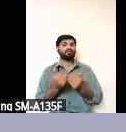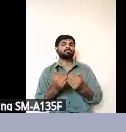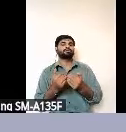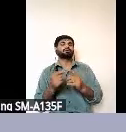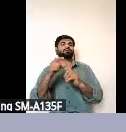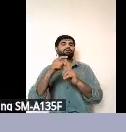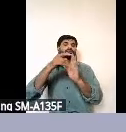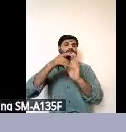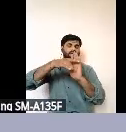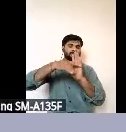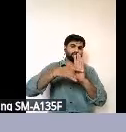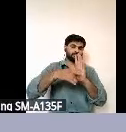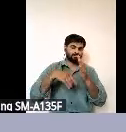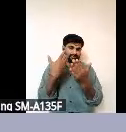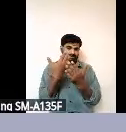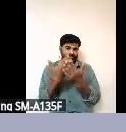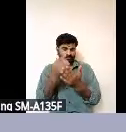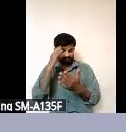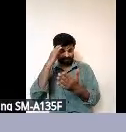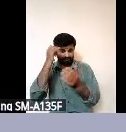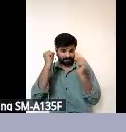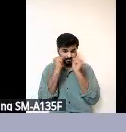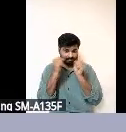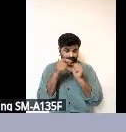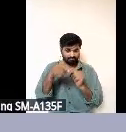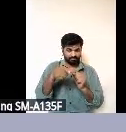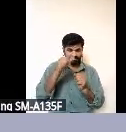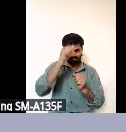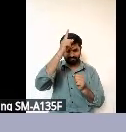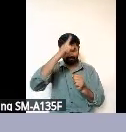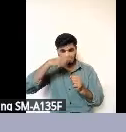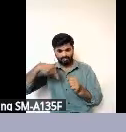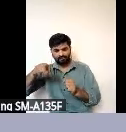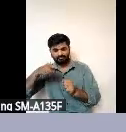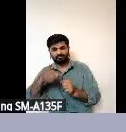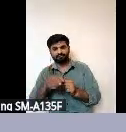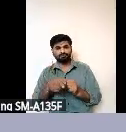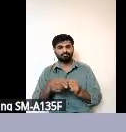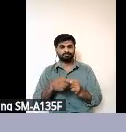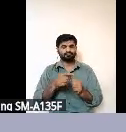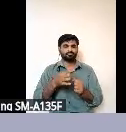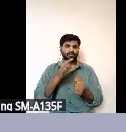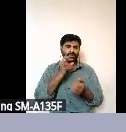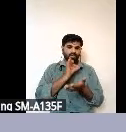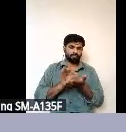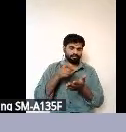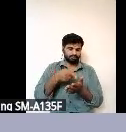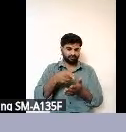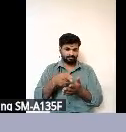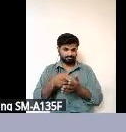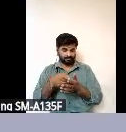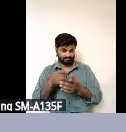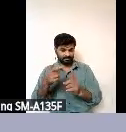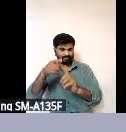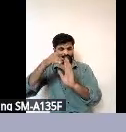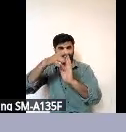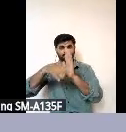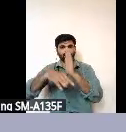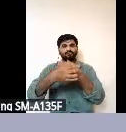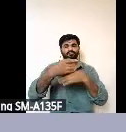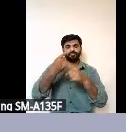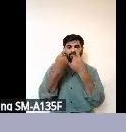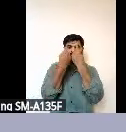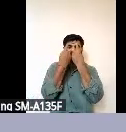India. So 2001 census in reality is the first actual census that conducted disability or released disability data in a proper